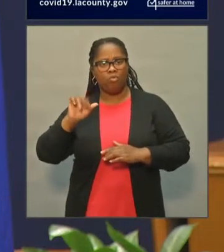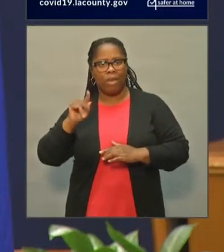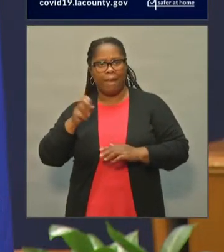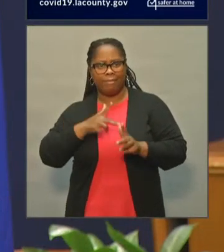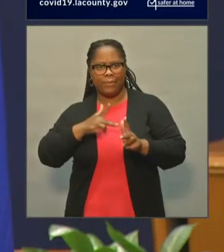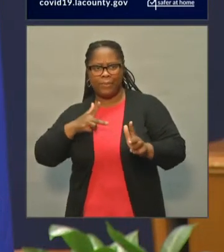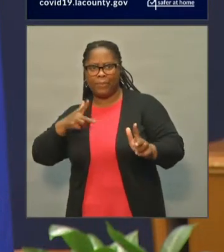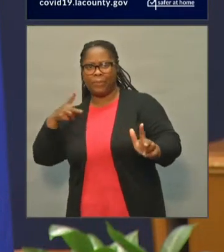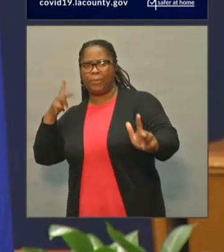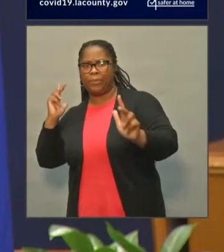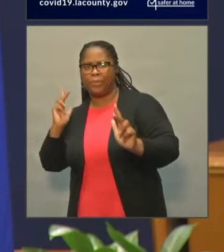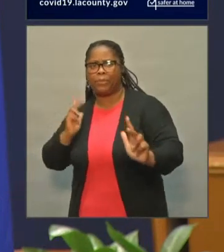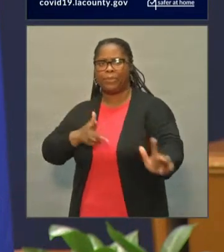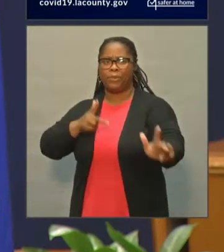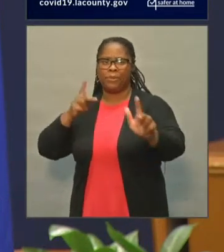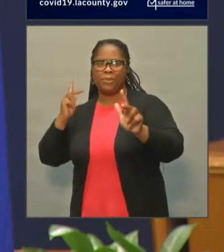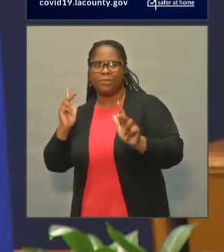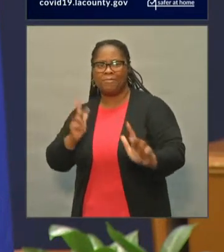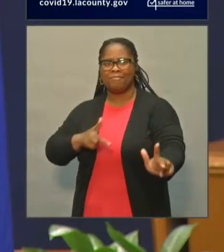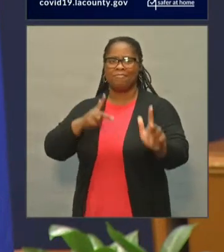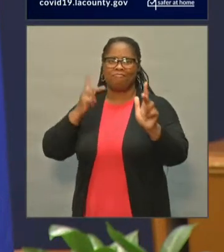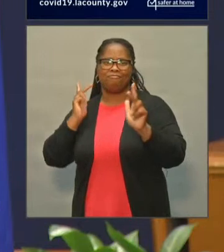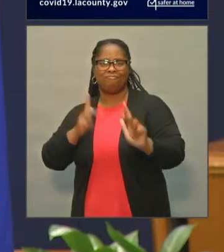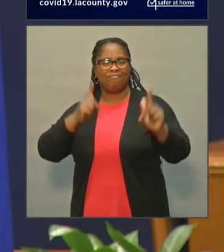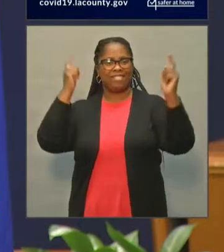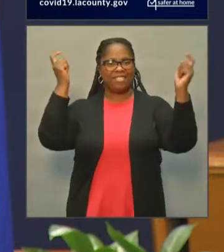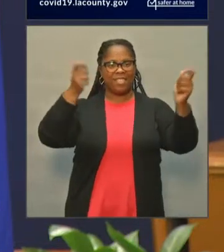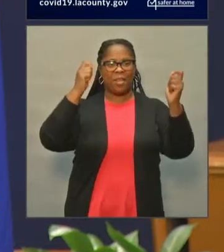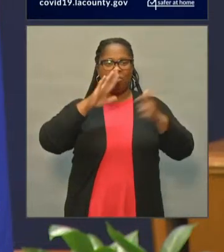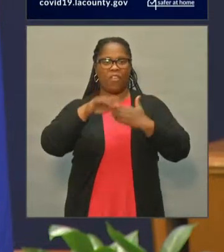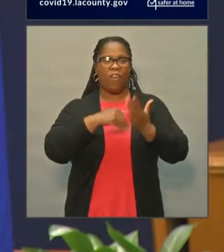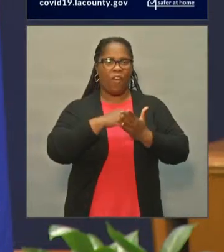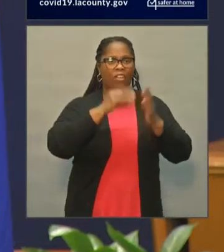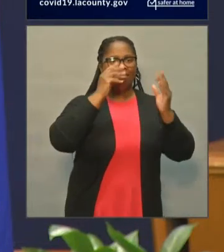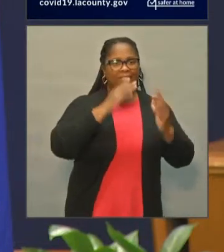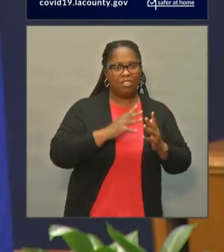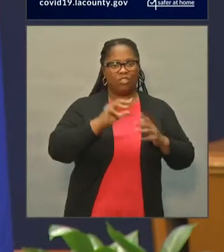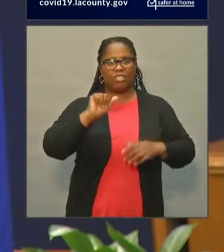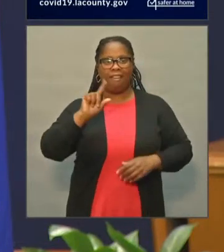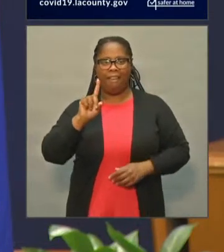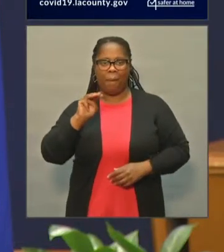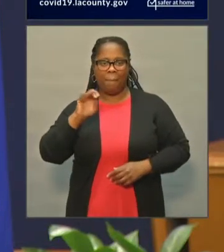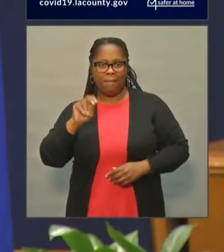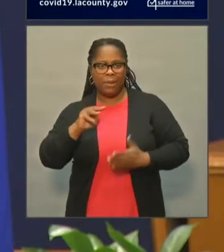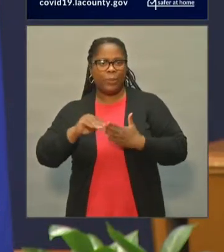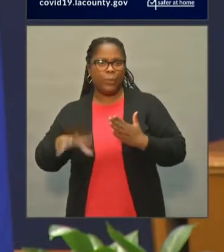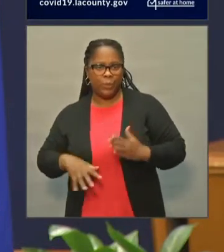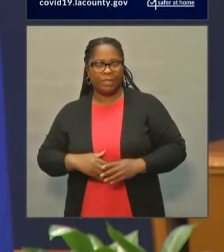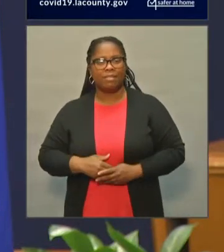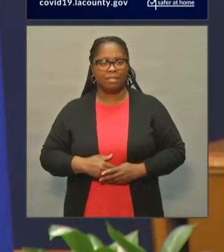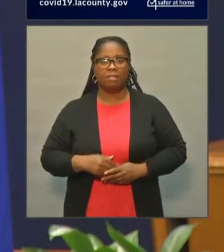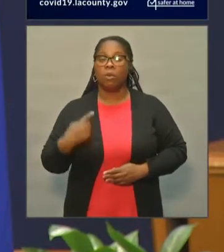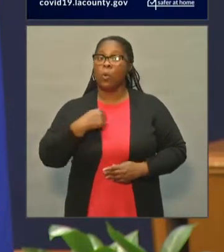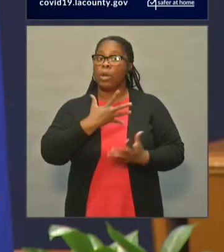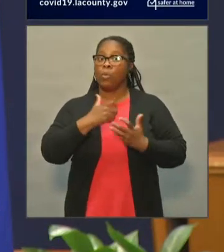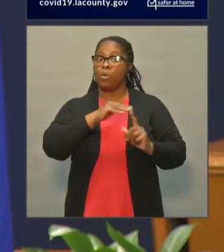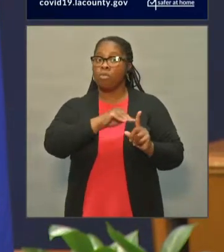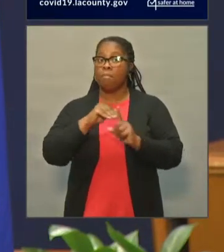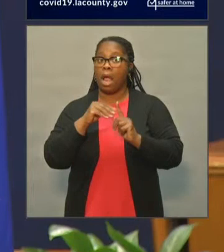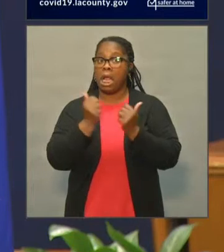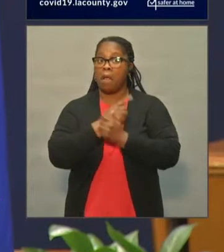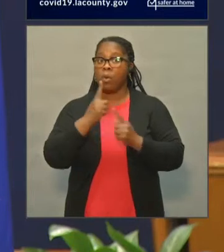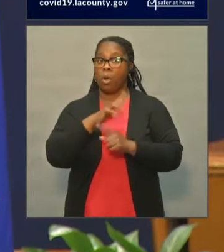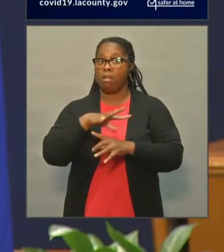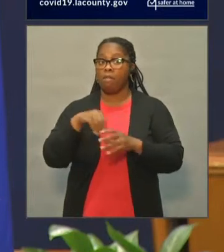school administrators. And on behalf of our sheriff and our police chiefs throughout the county, we would like to remind everyone who participates in a